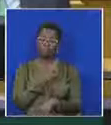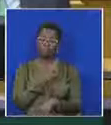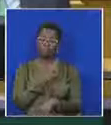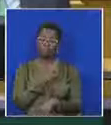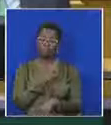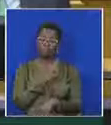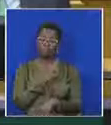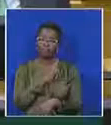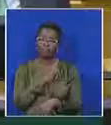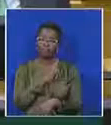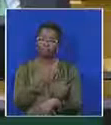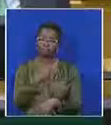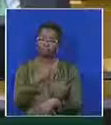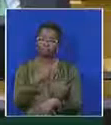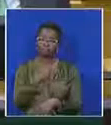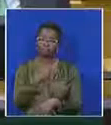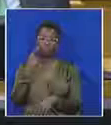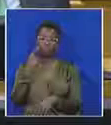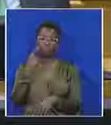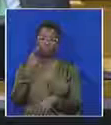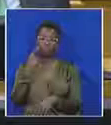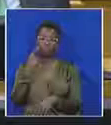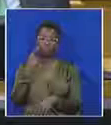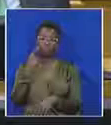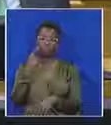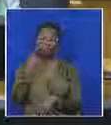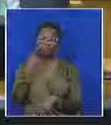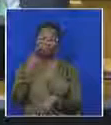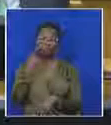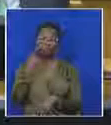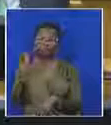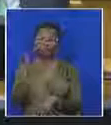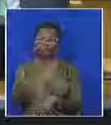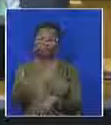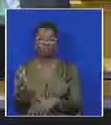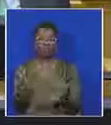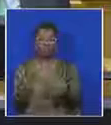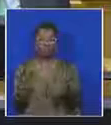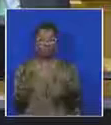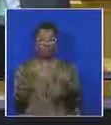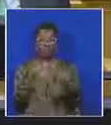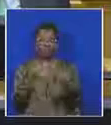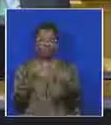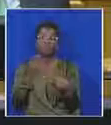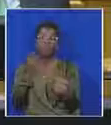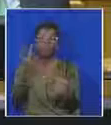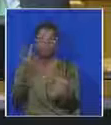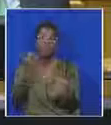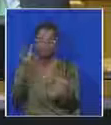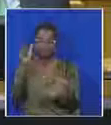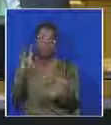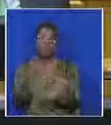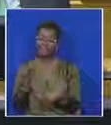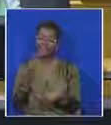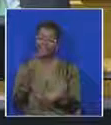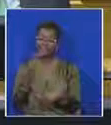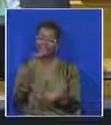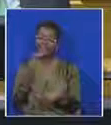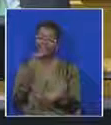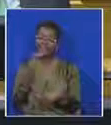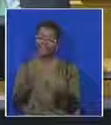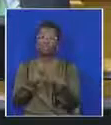because as I check, he is white, and being white means that he's one of